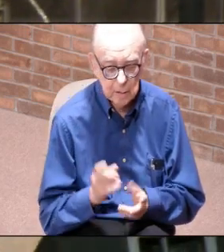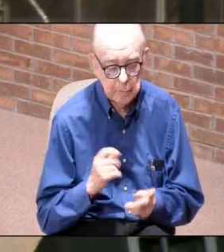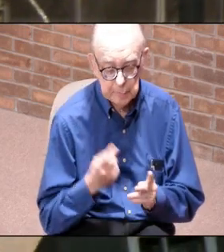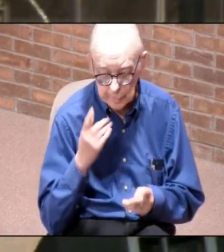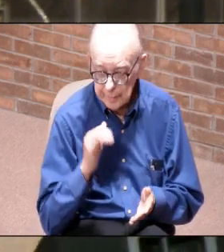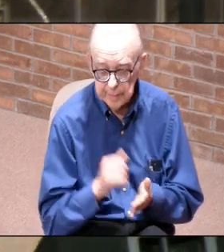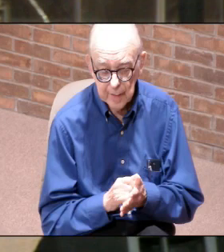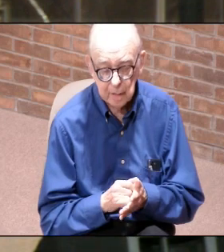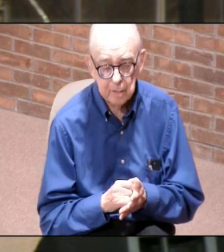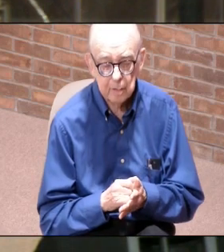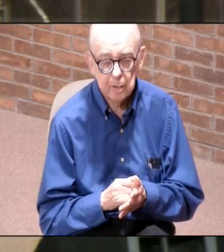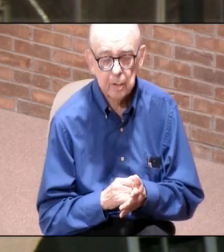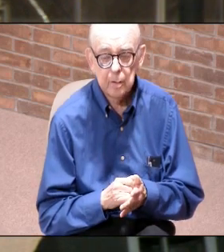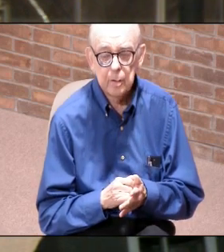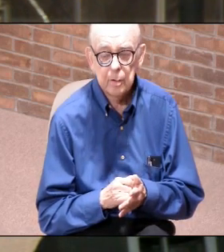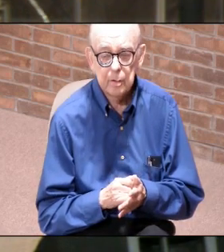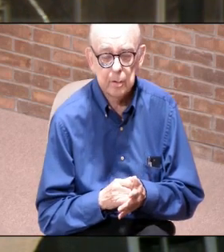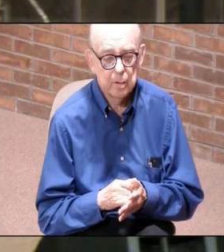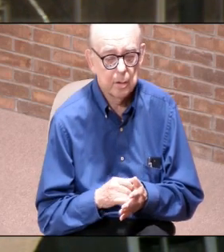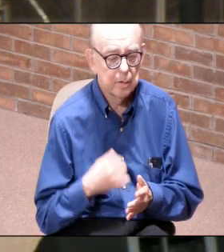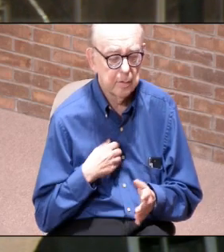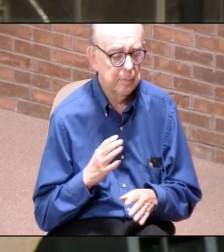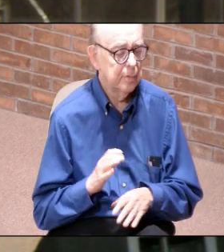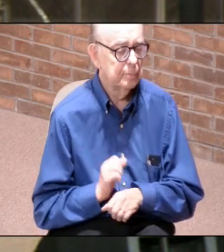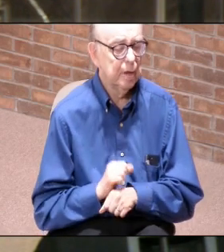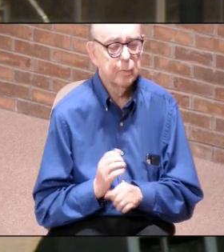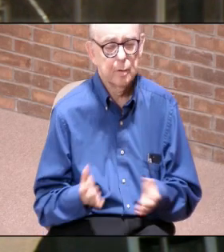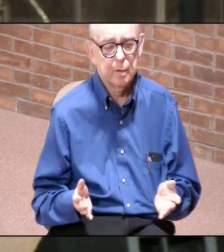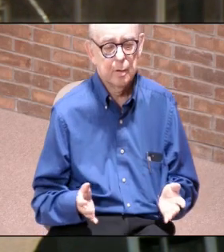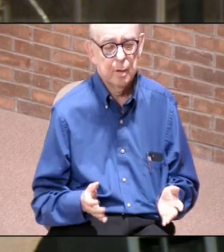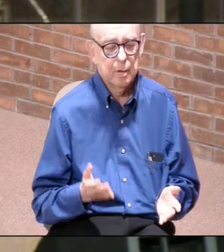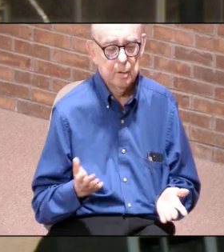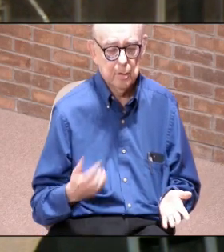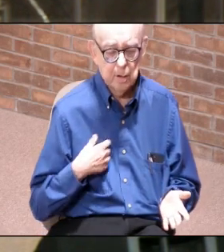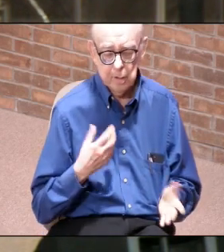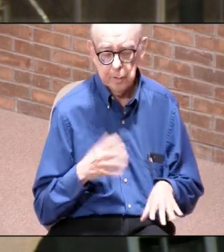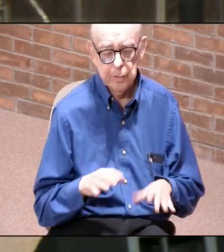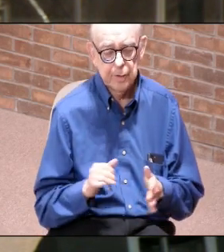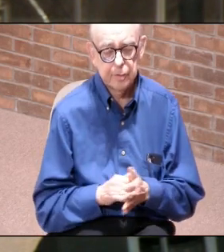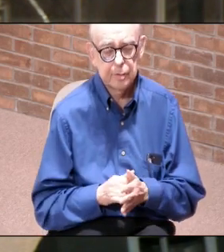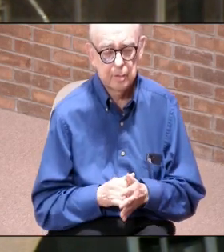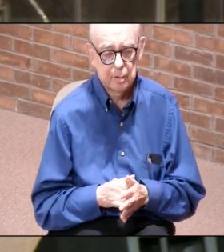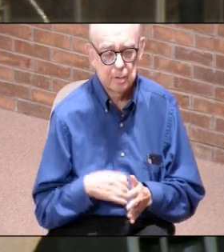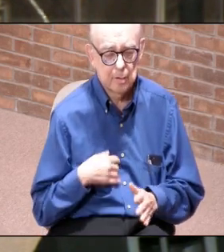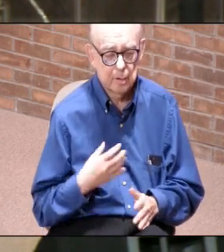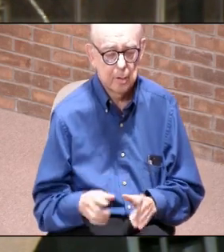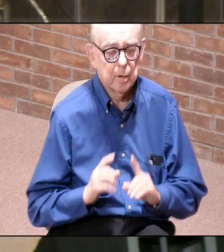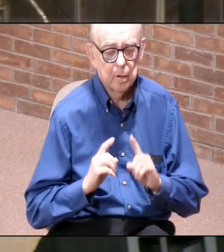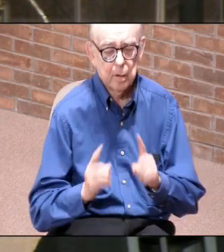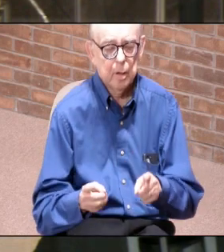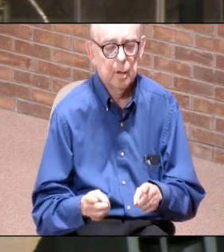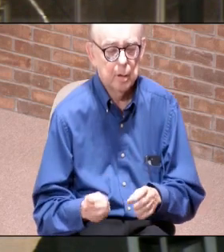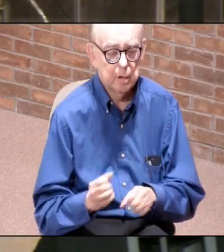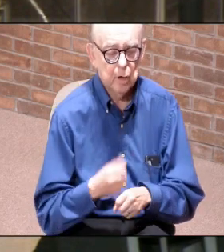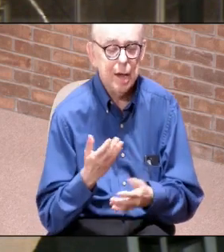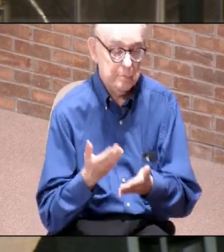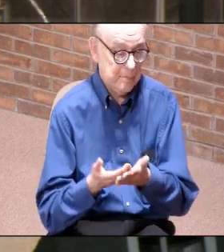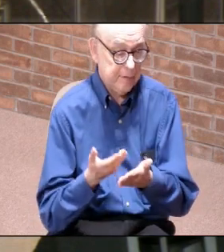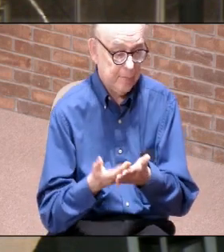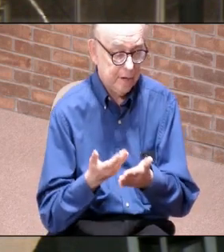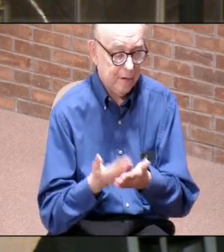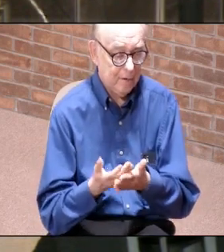people think, you know, is, well, my job is, here's what I'm going to do. I'm just going to go out and I'm going to make